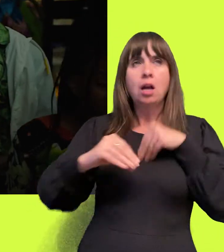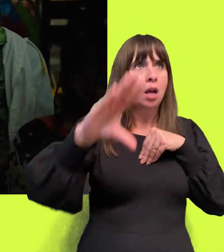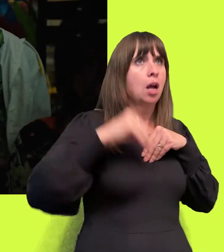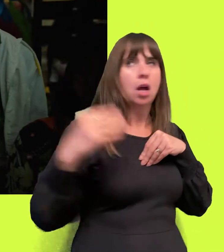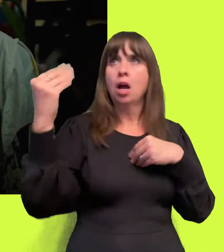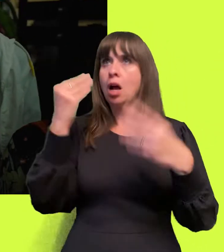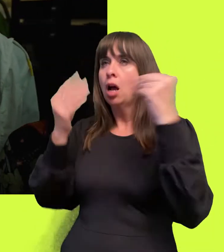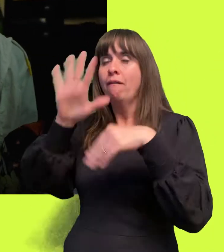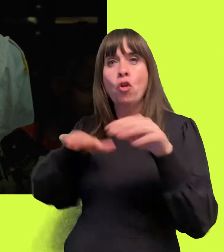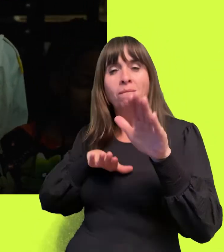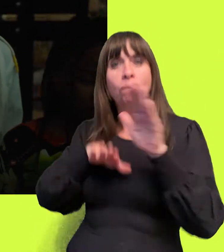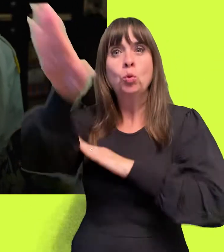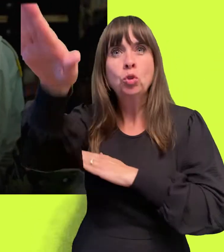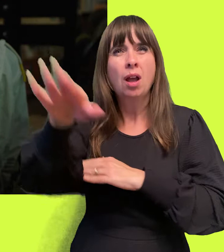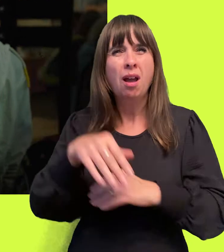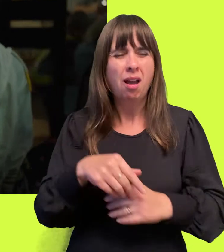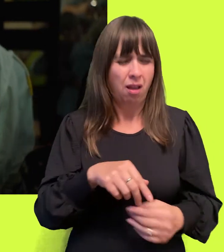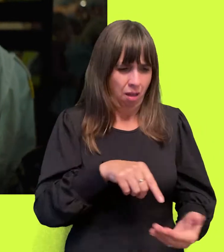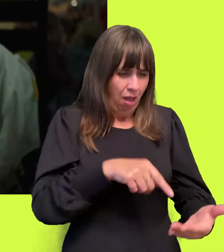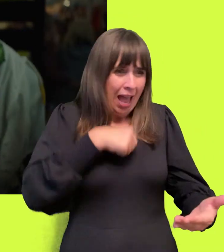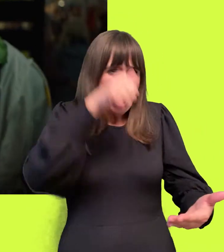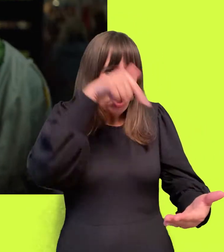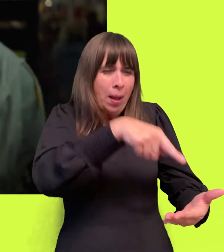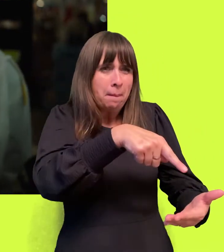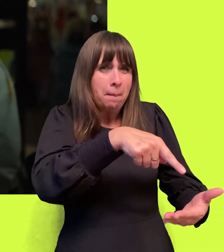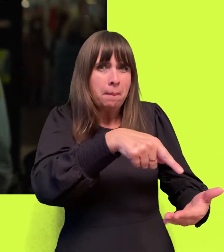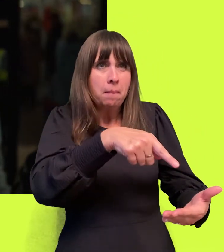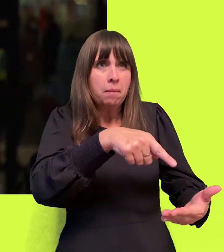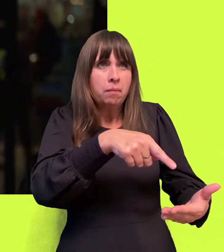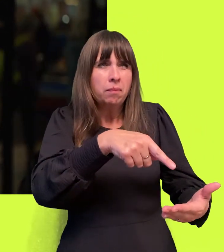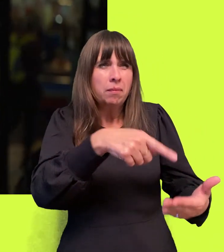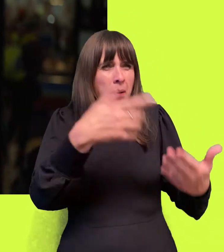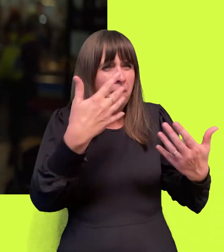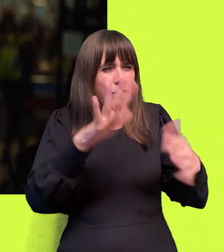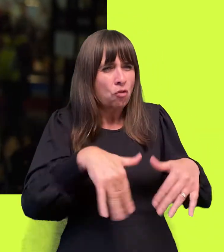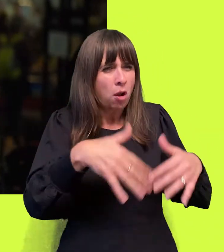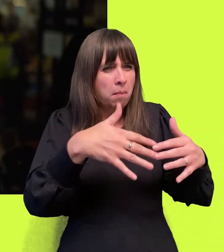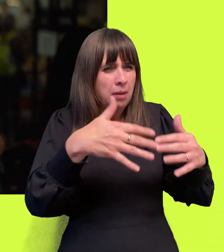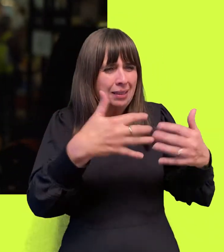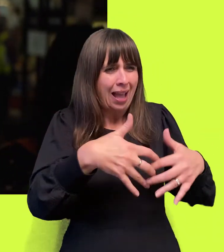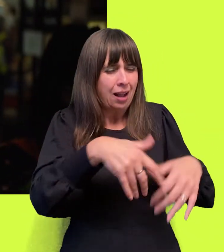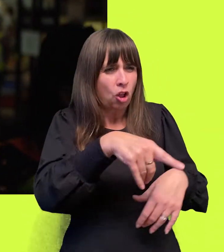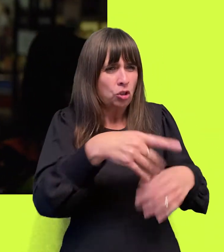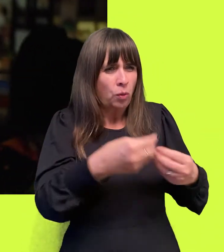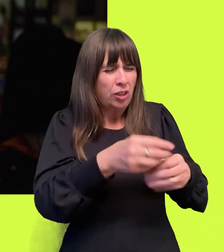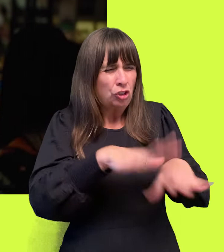future, verified reports, and the data backs it up. This is the truth.